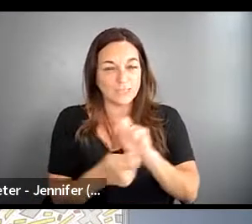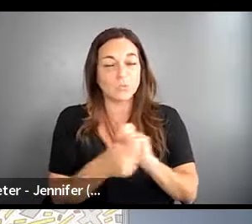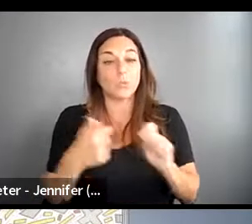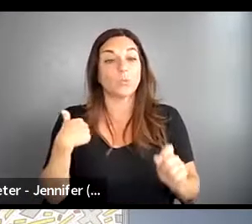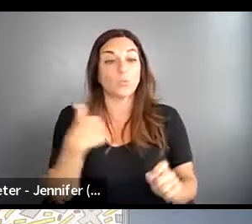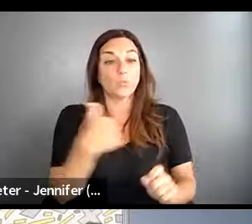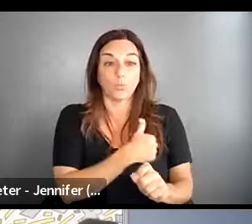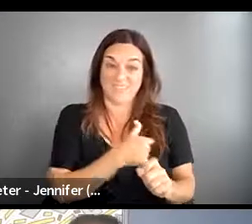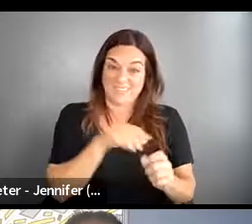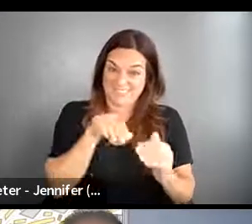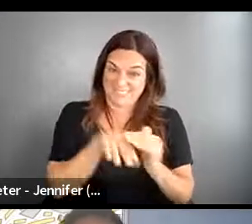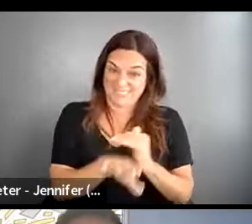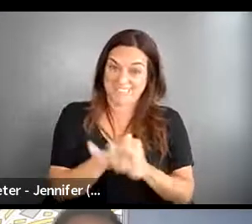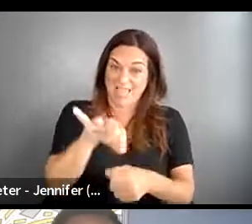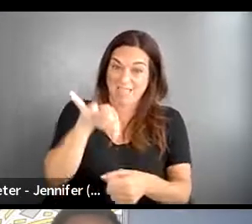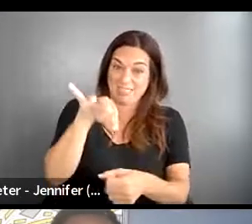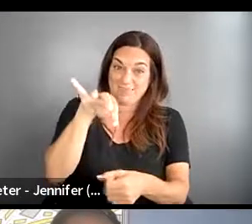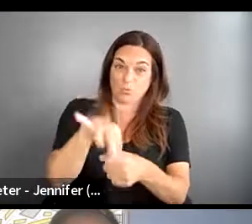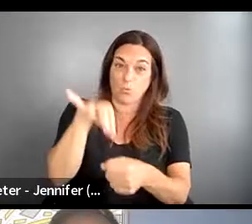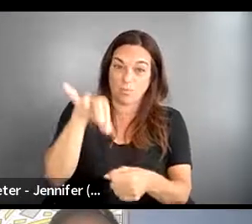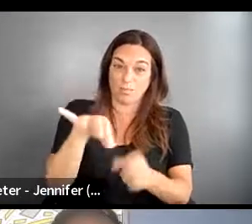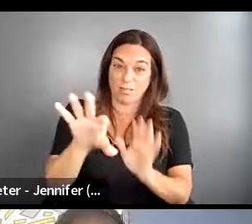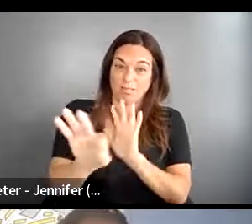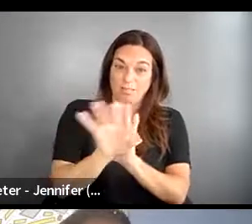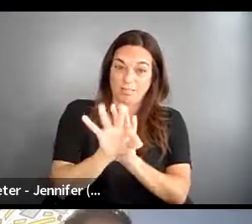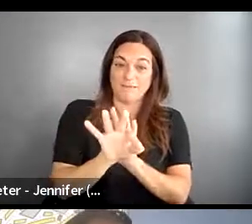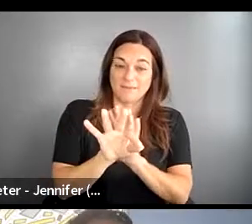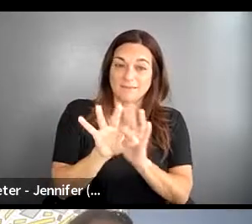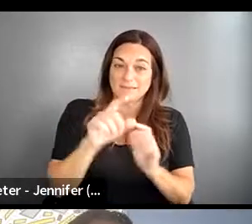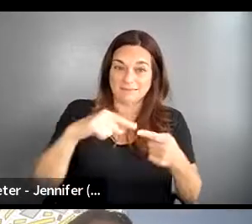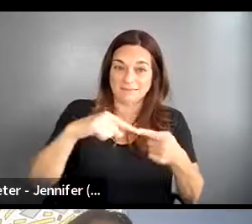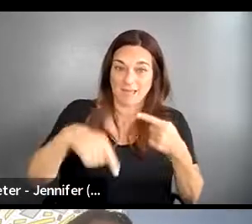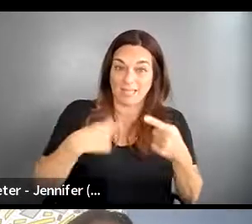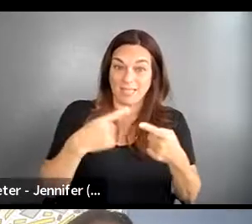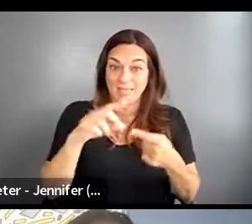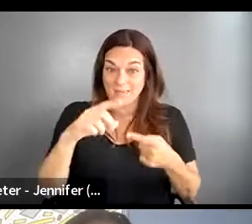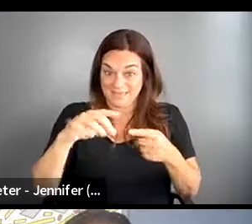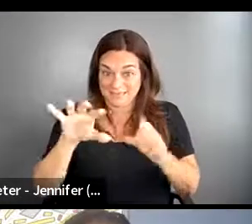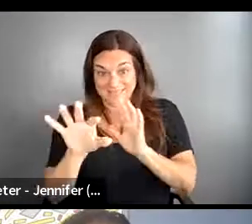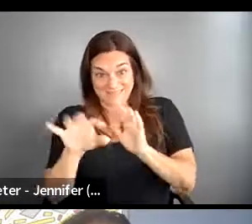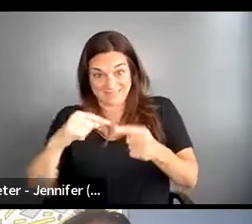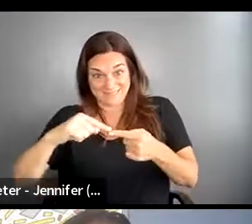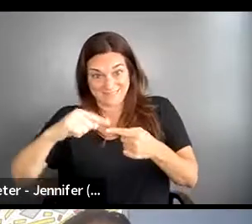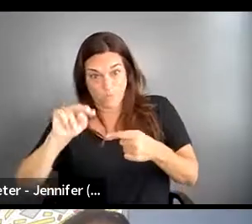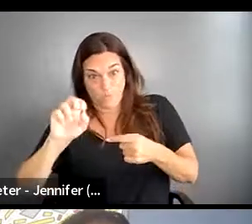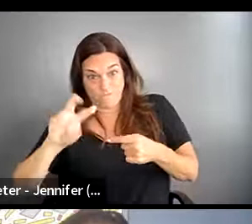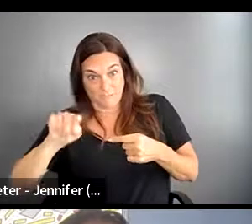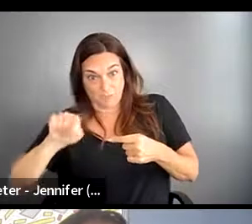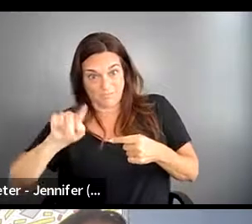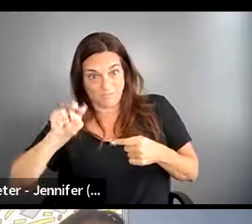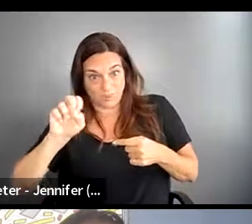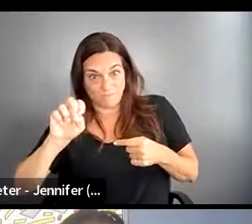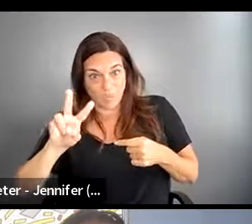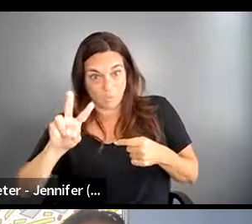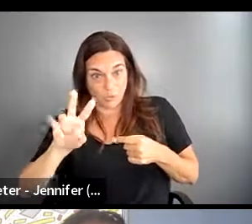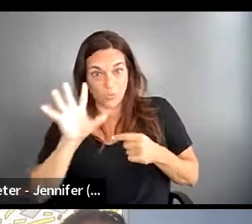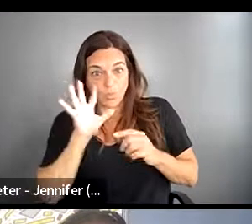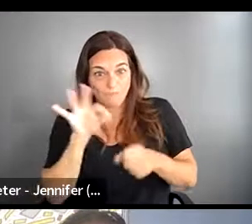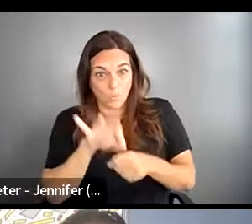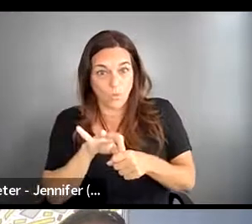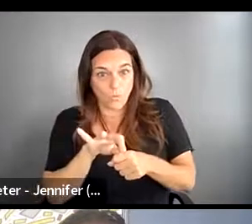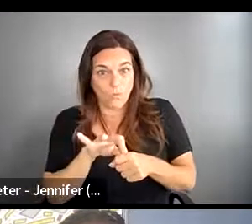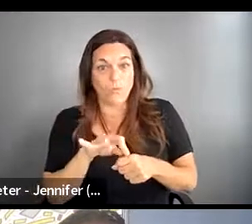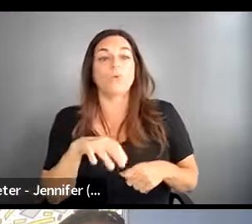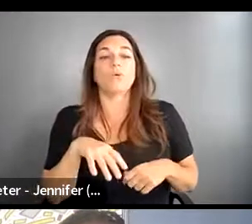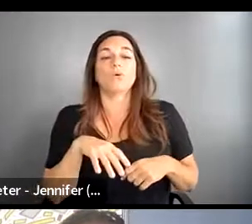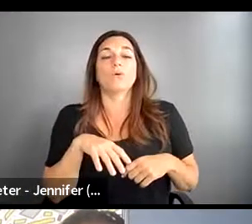an electoral cycle. Elections are in November, and I think something that I noticed